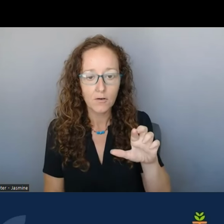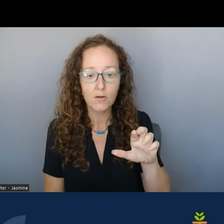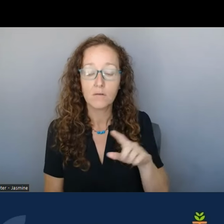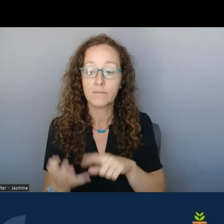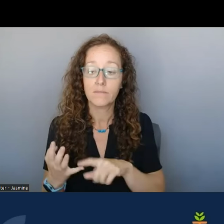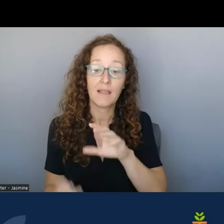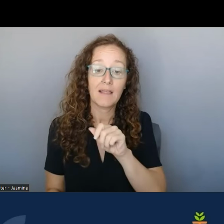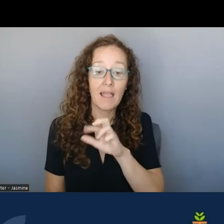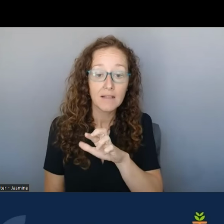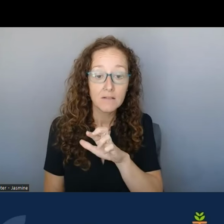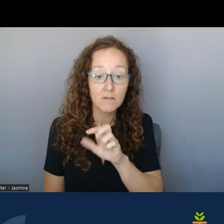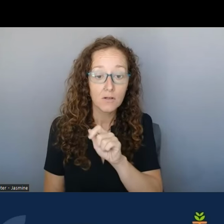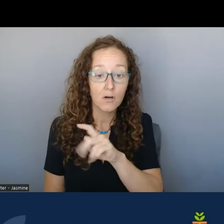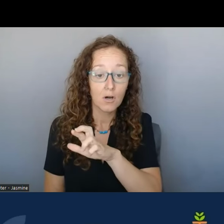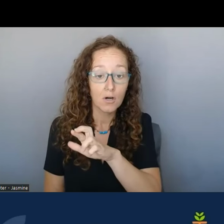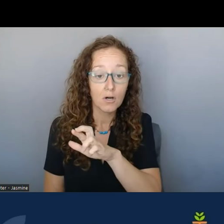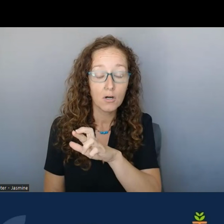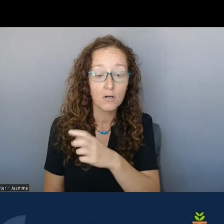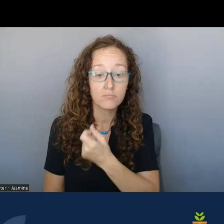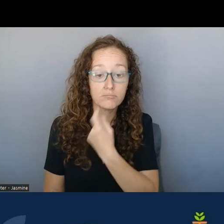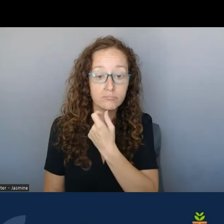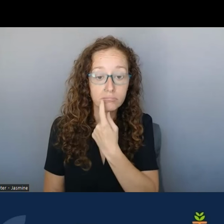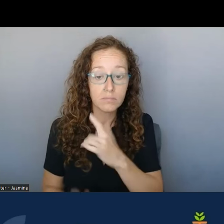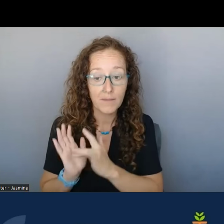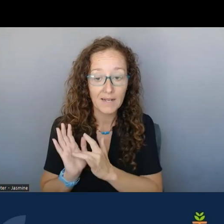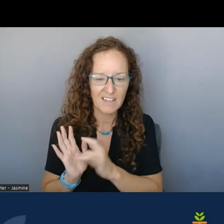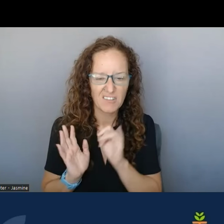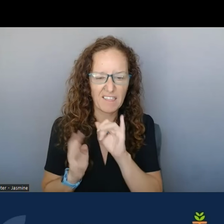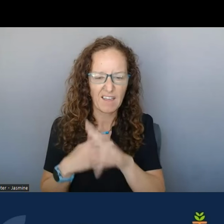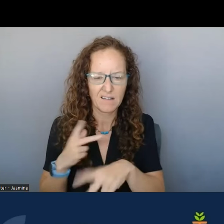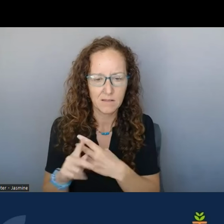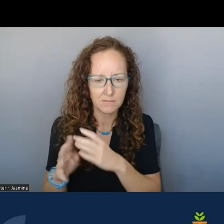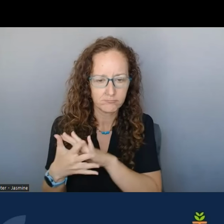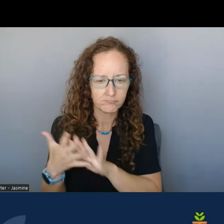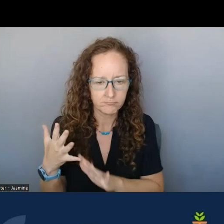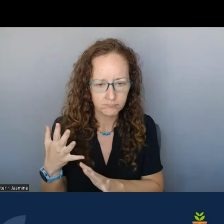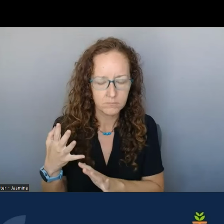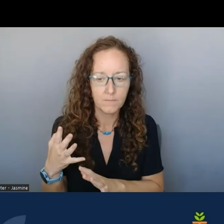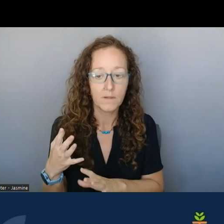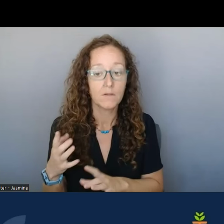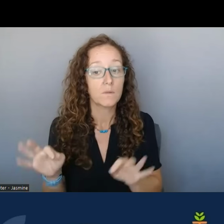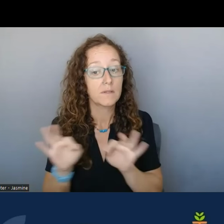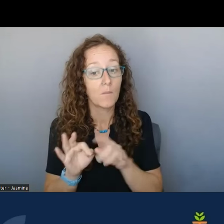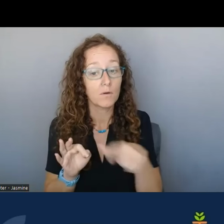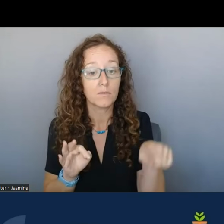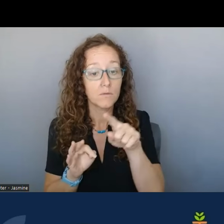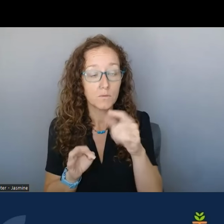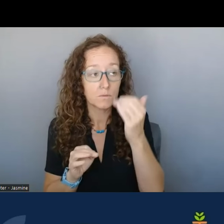own advocate when it comes to wanting to make sure there are no surprise charges coming your way.